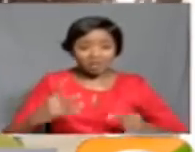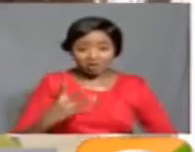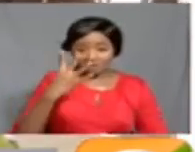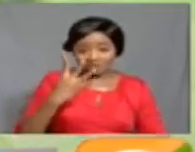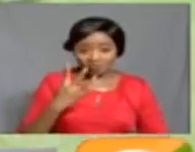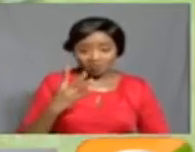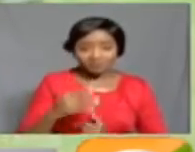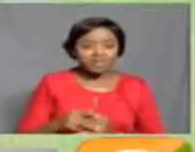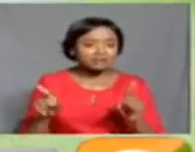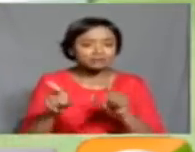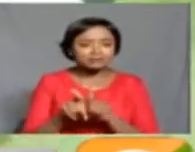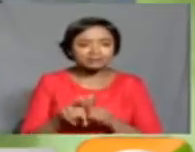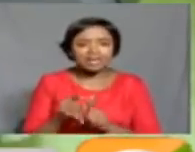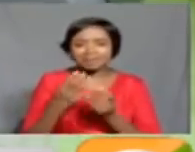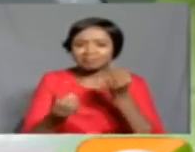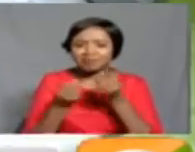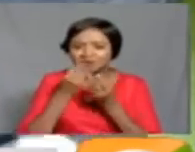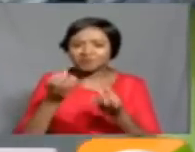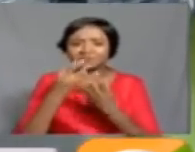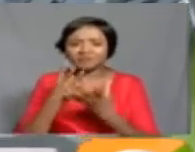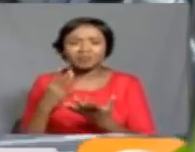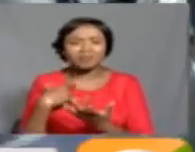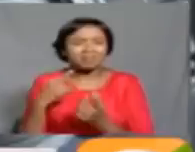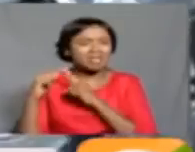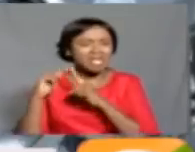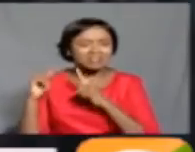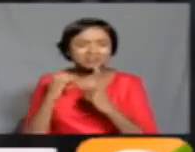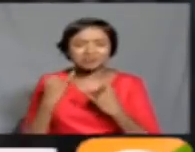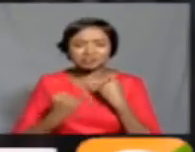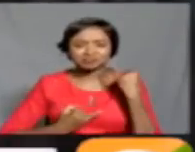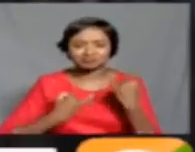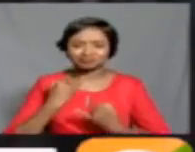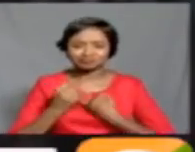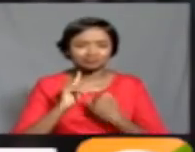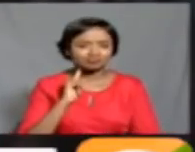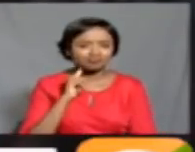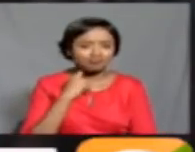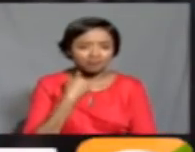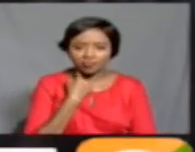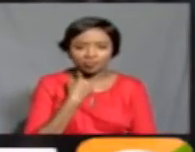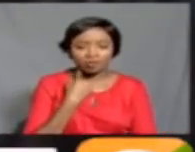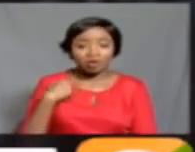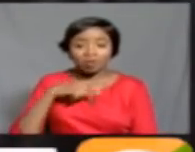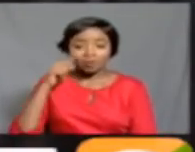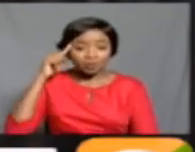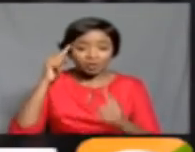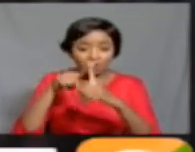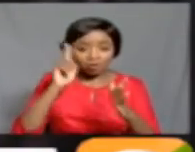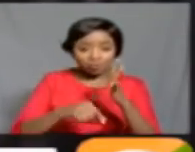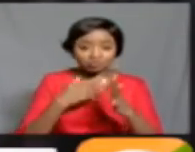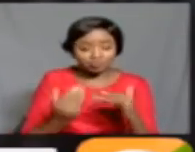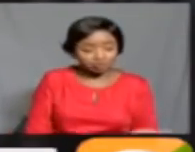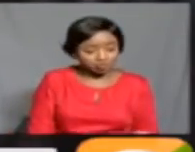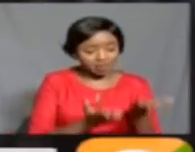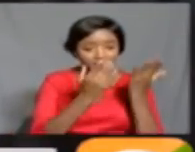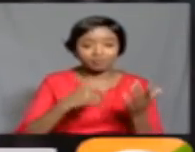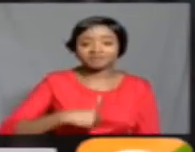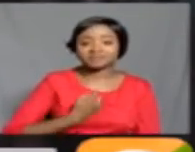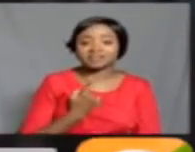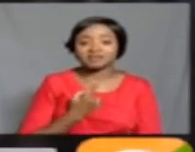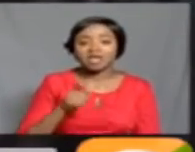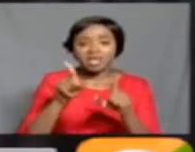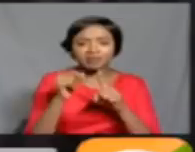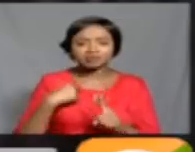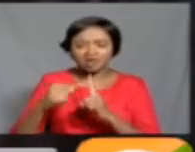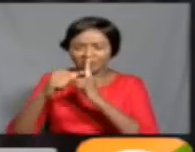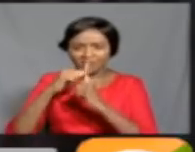has enhanced features making user experience enjoyable. We continuously aim to improve ourselves and have a positive